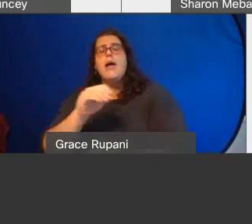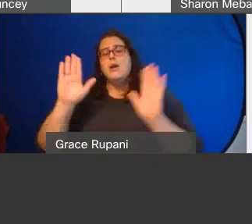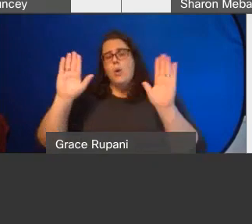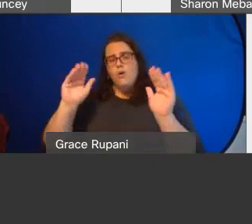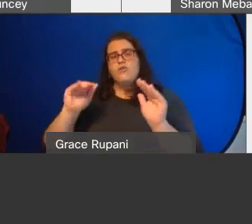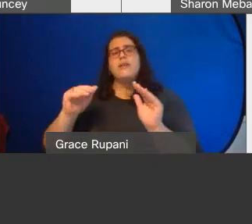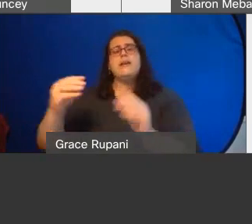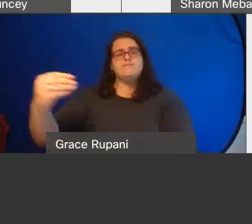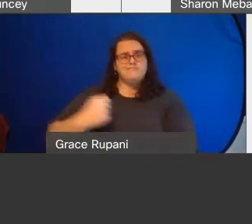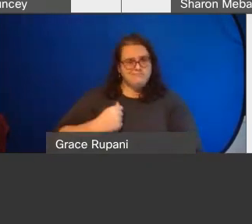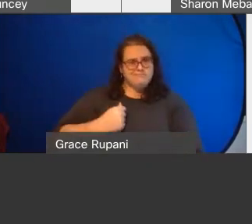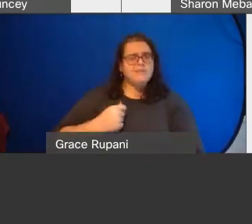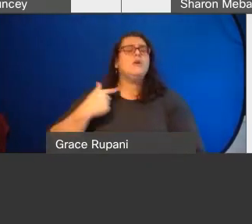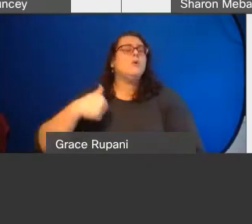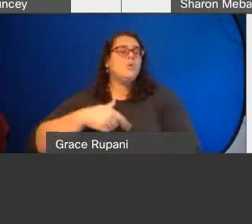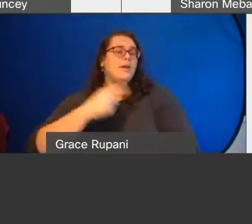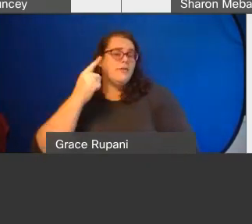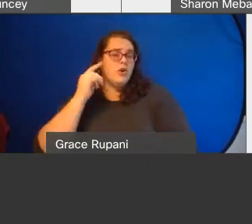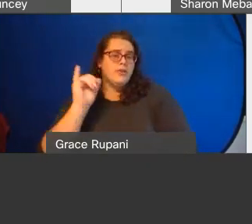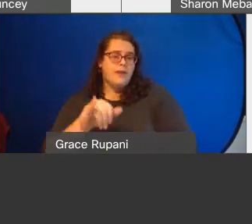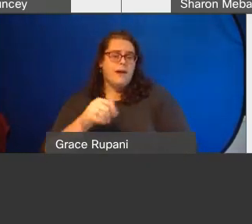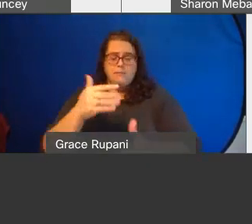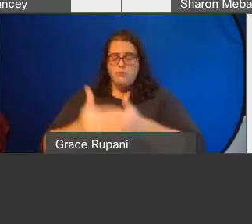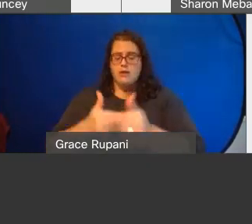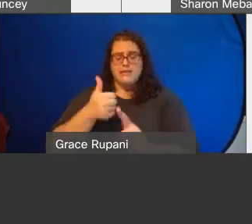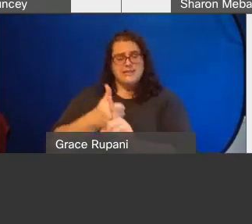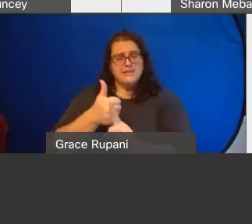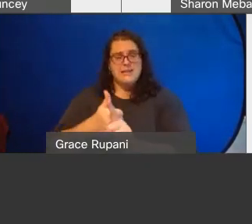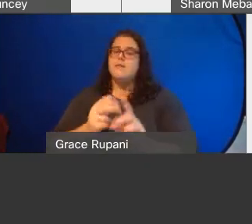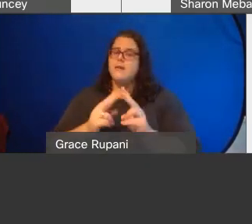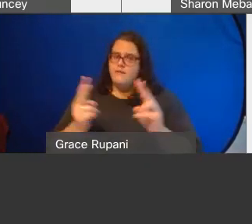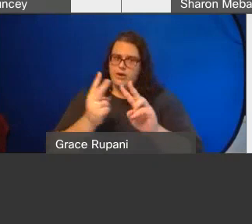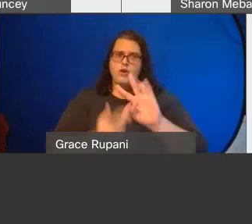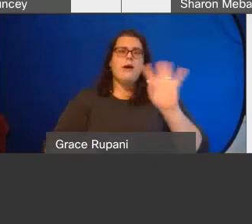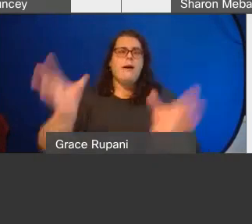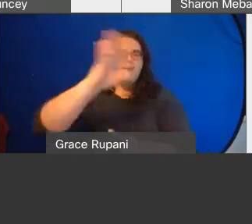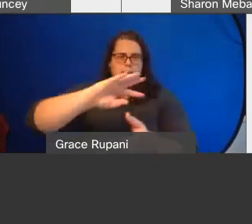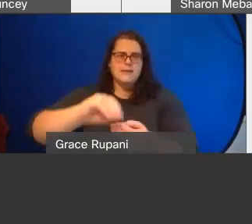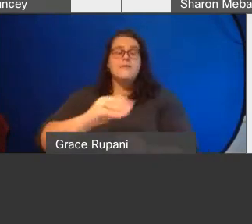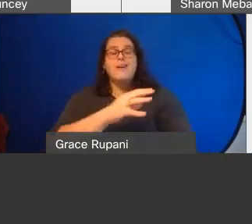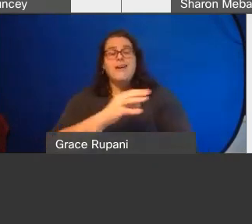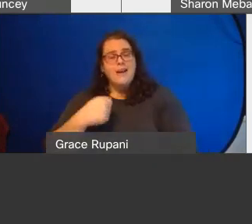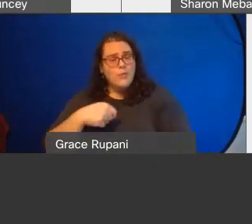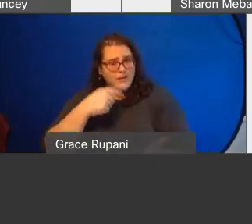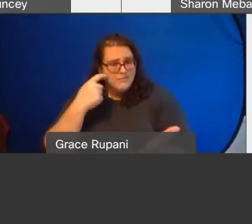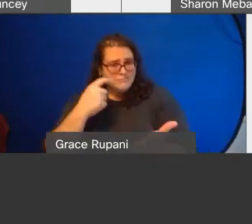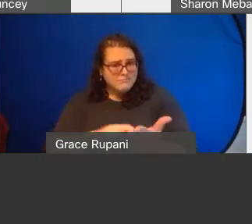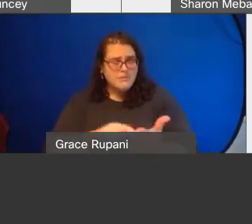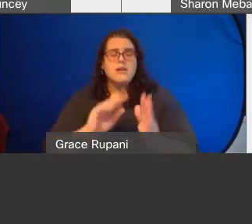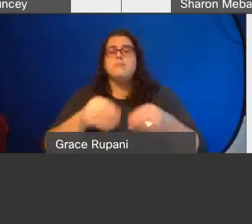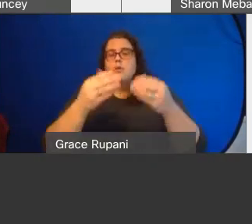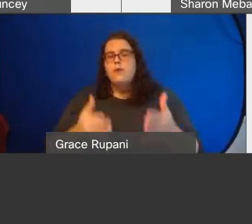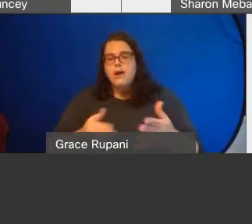We have heard that it is a comprehensive process, and we also heard that providers are working